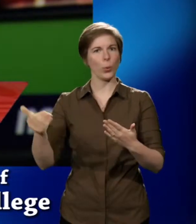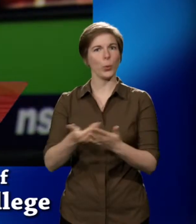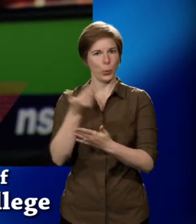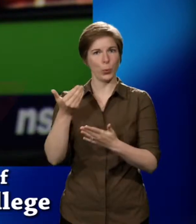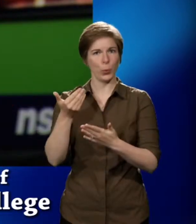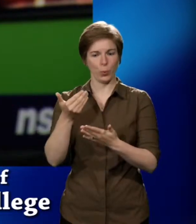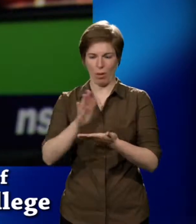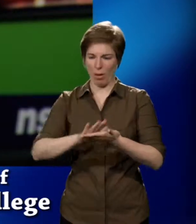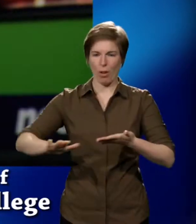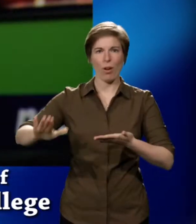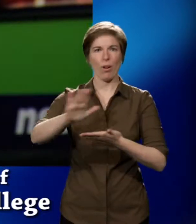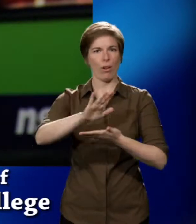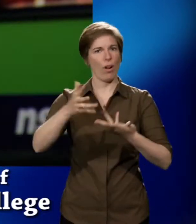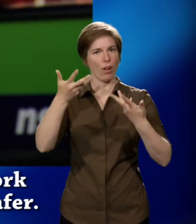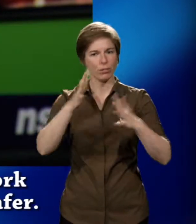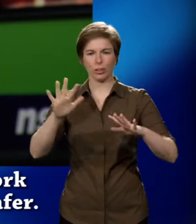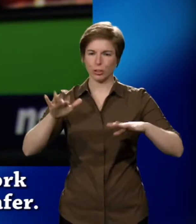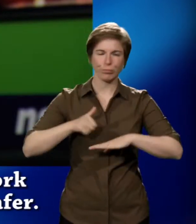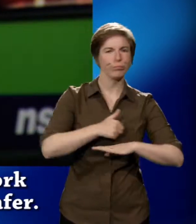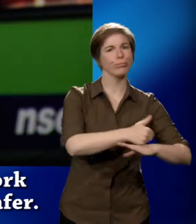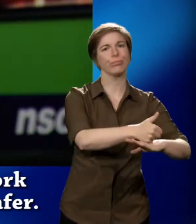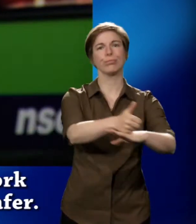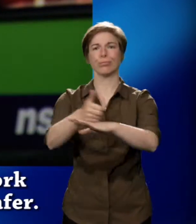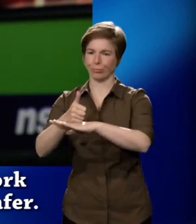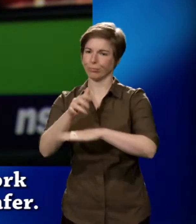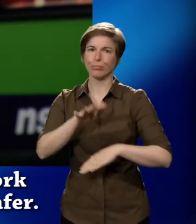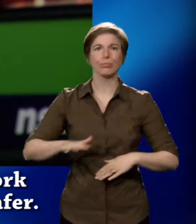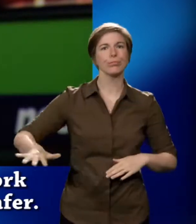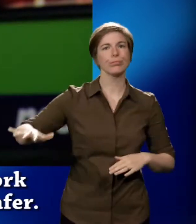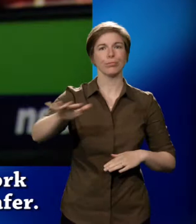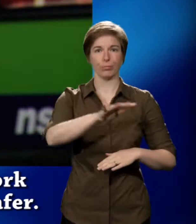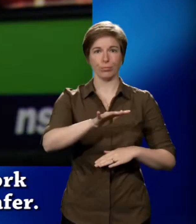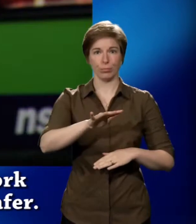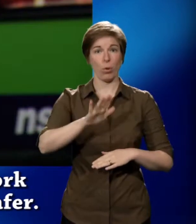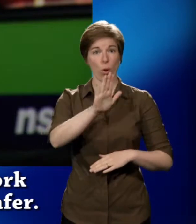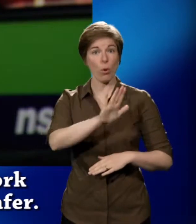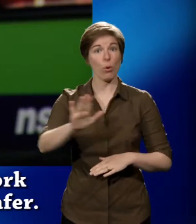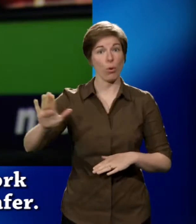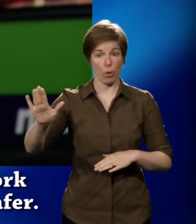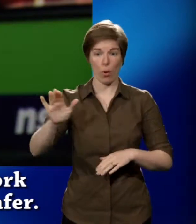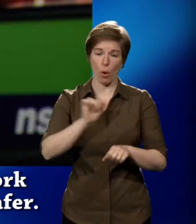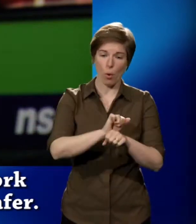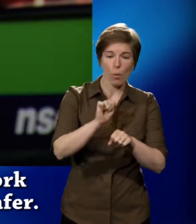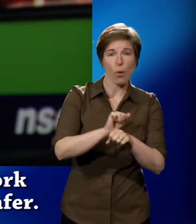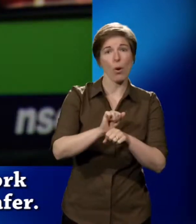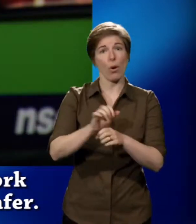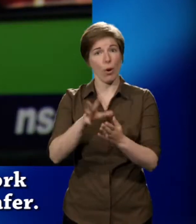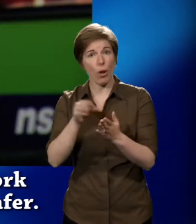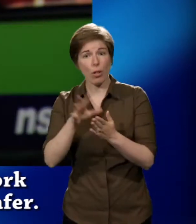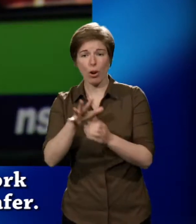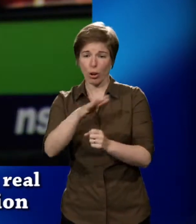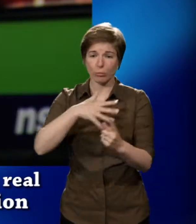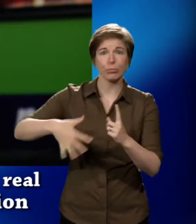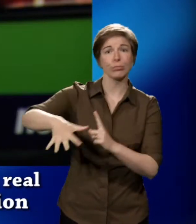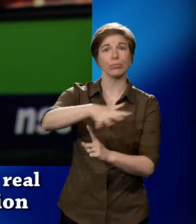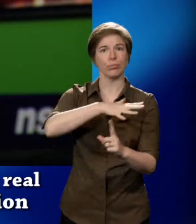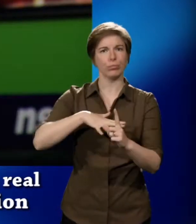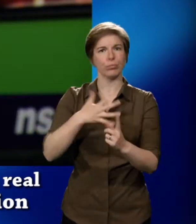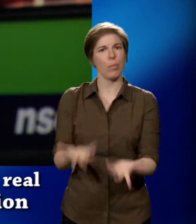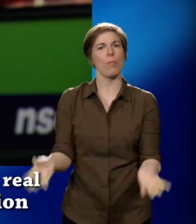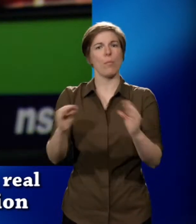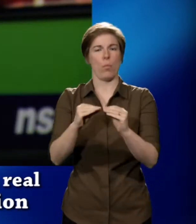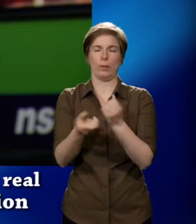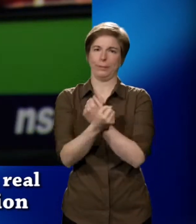a piece of technology that the community college has implemented to make your working and learning environment much safer.